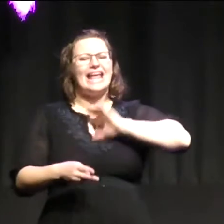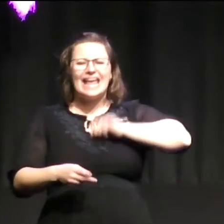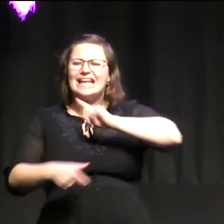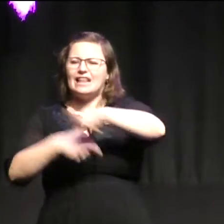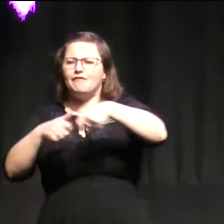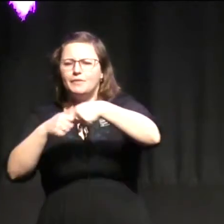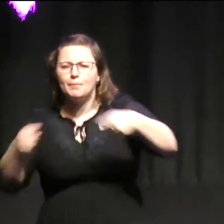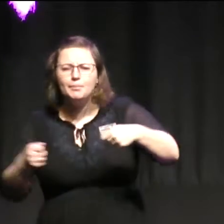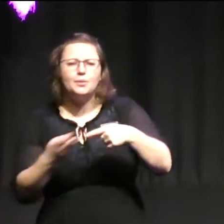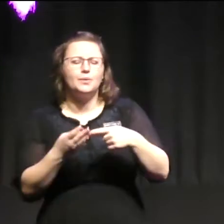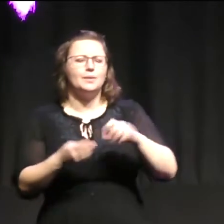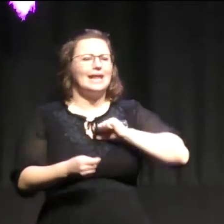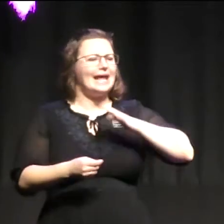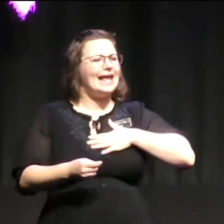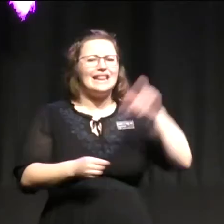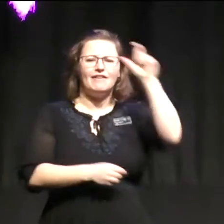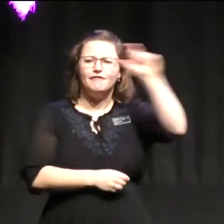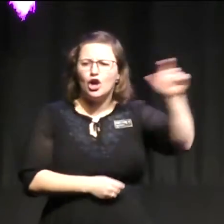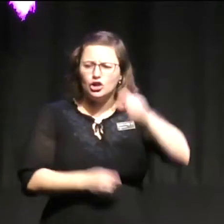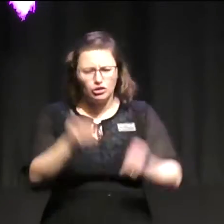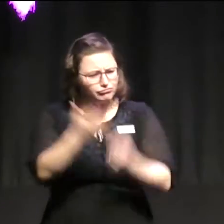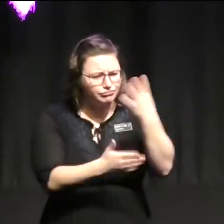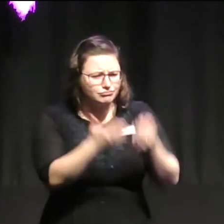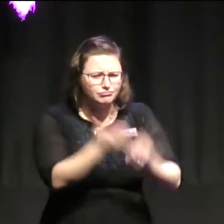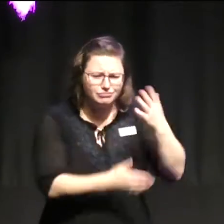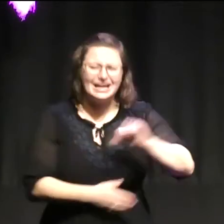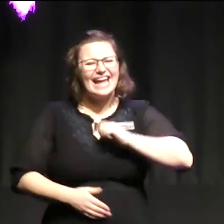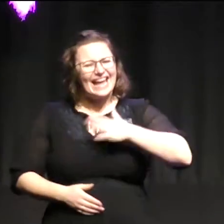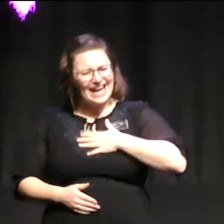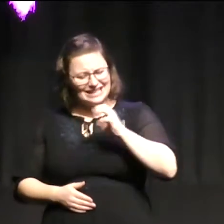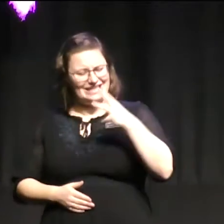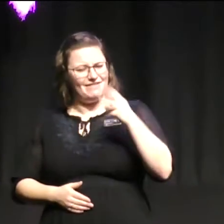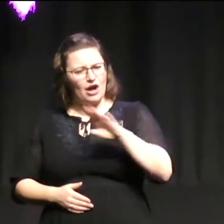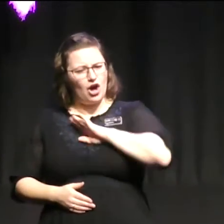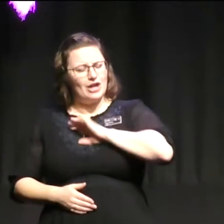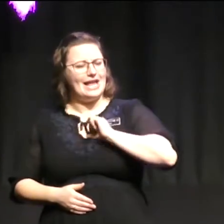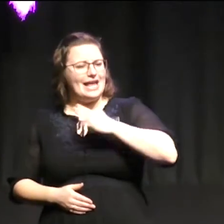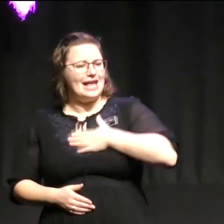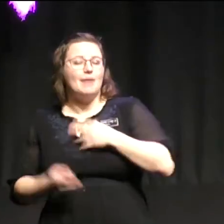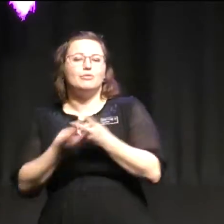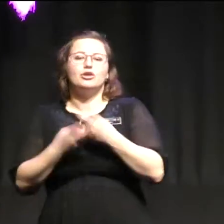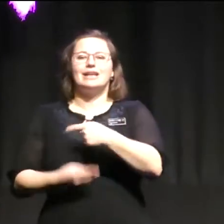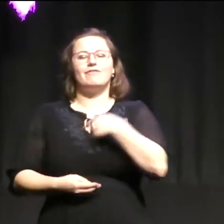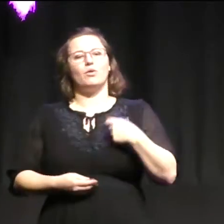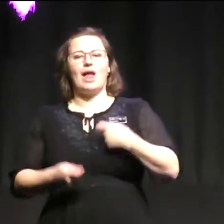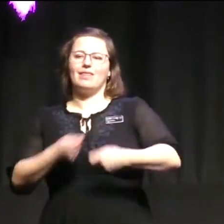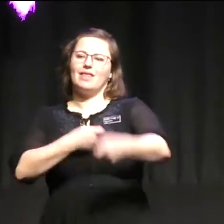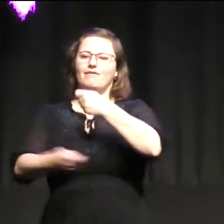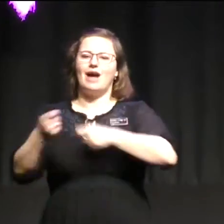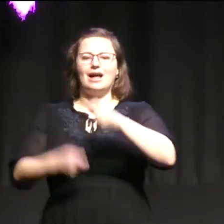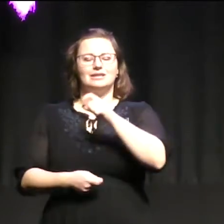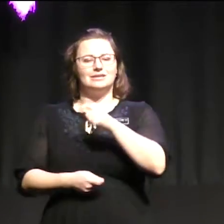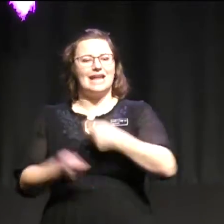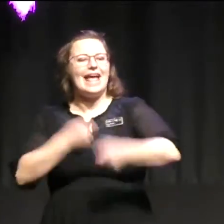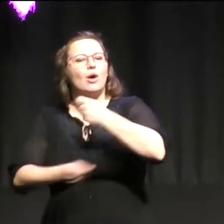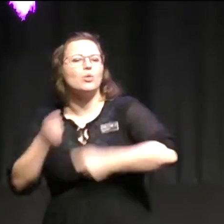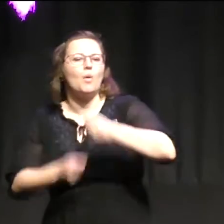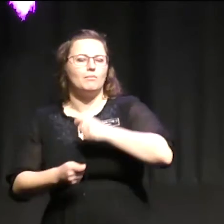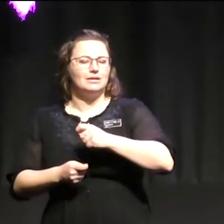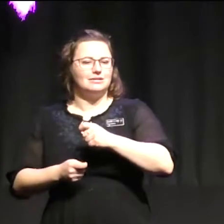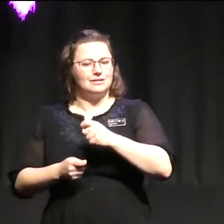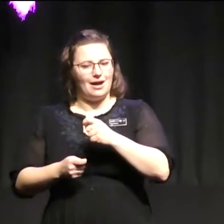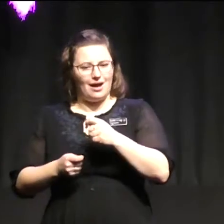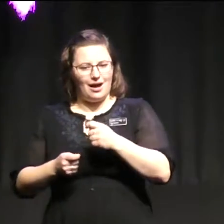have member-owned companies as well. So these are the economic or business organizations which are owned by